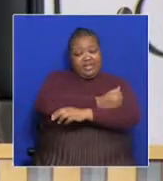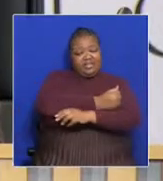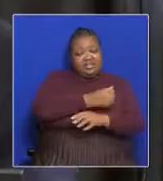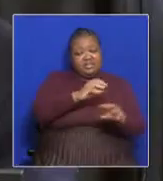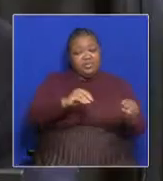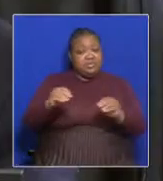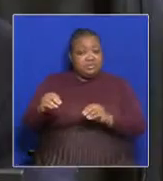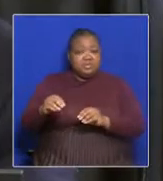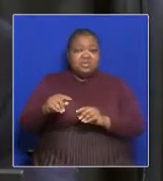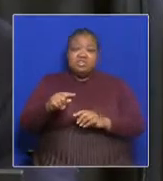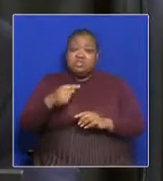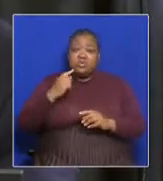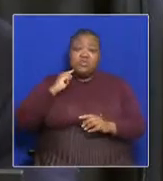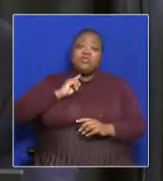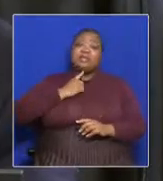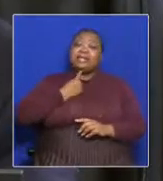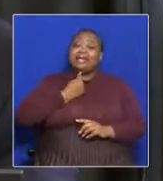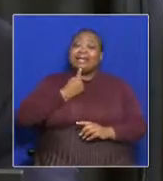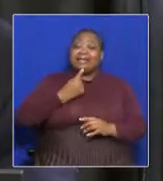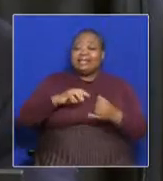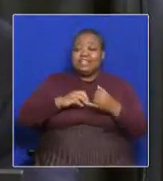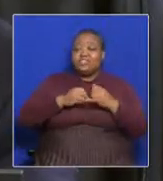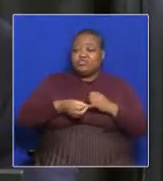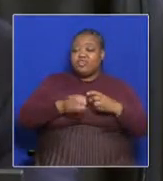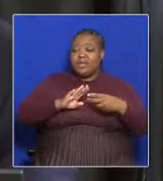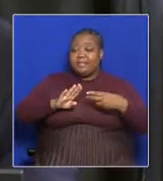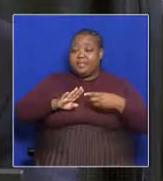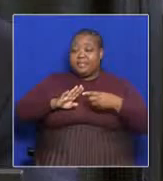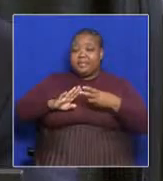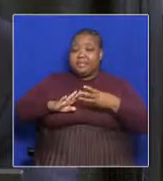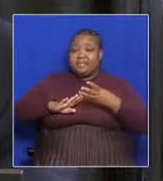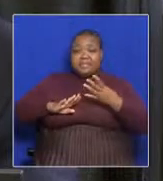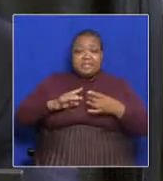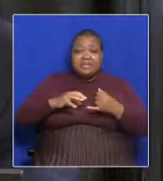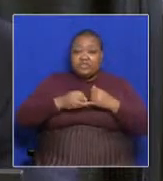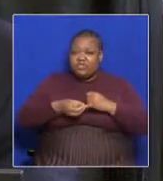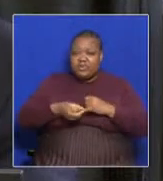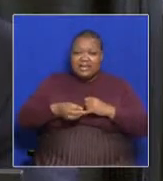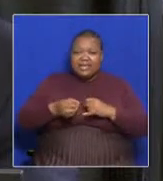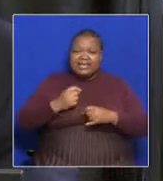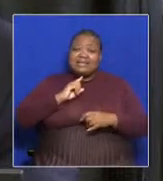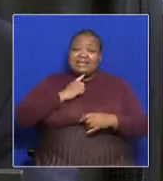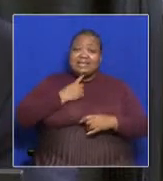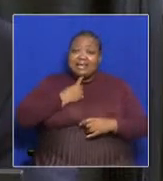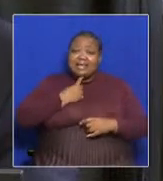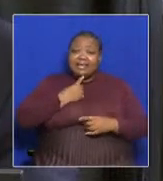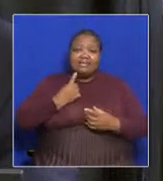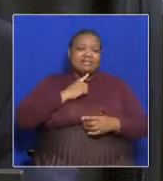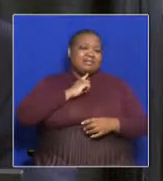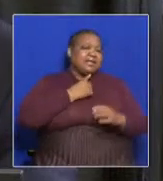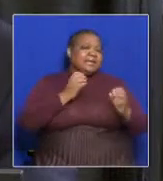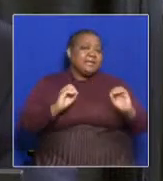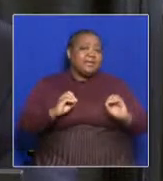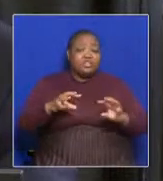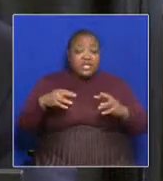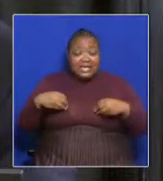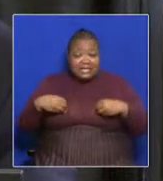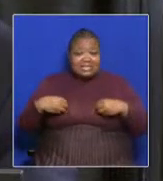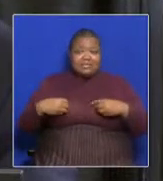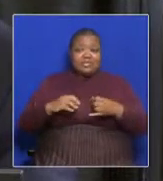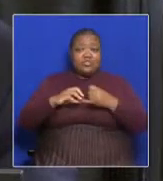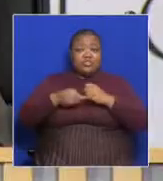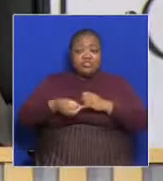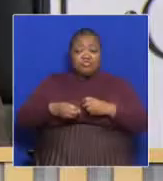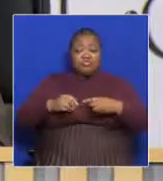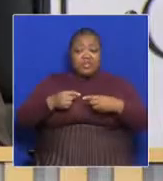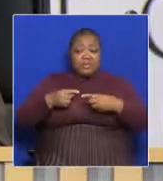avenues. I didn't lie. You lied because you've accepted that you had not. You had not exhausted all avenues. I put